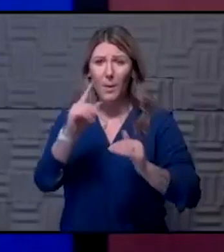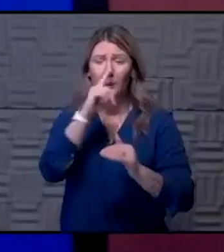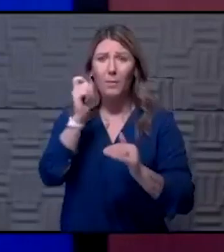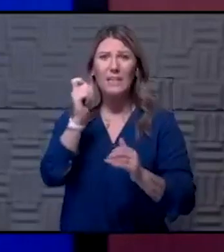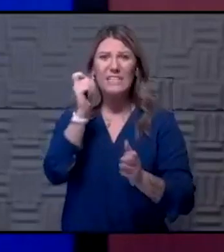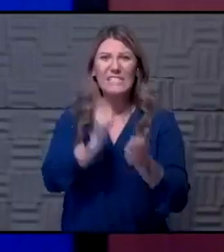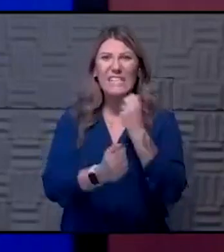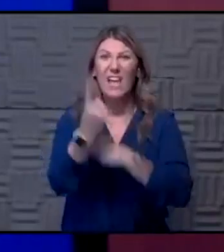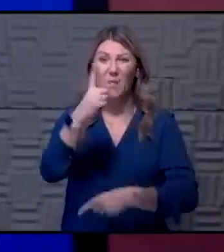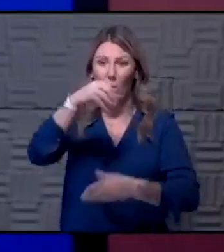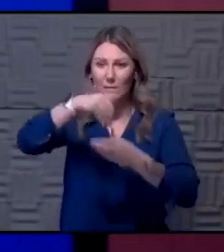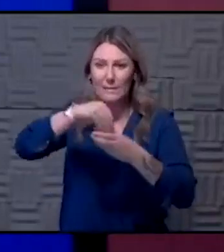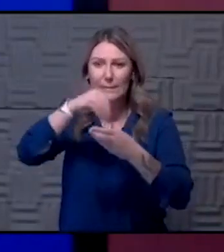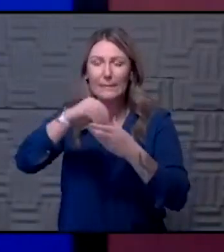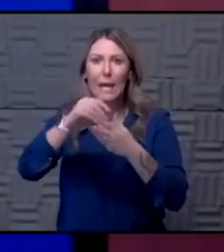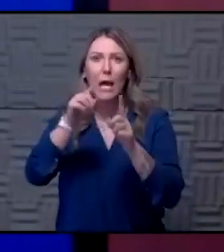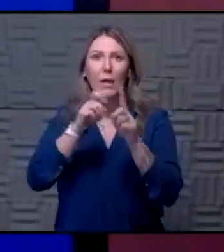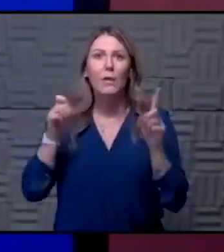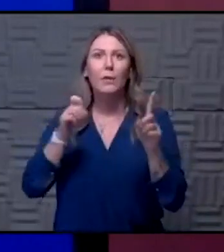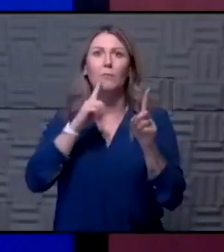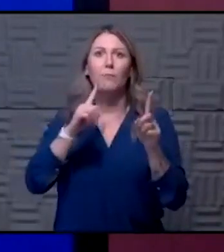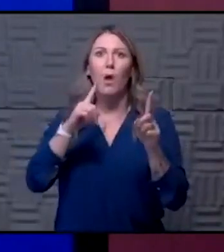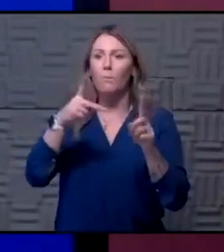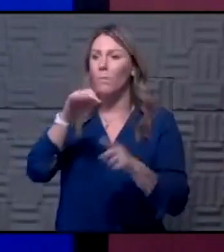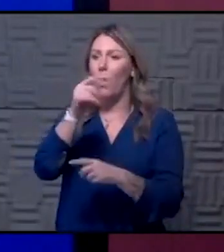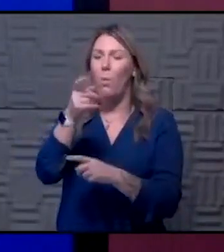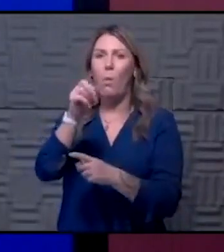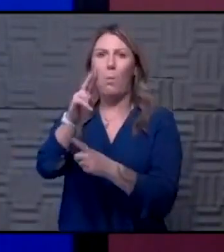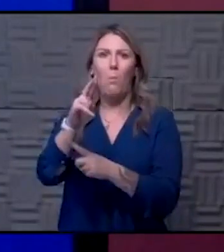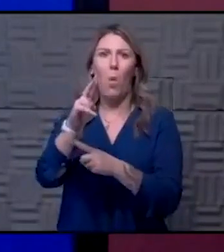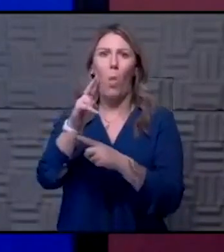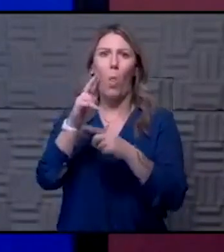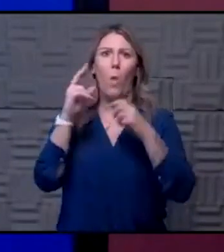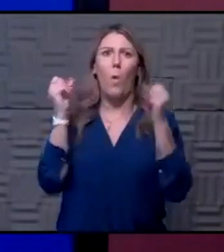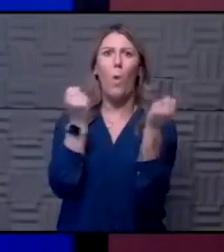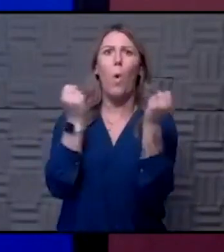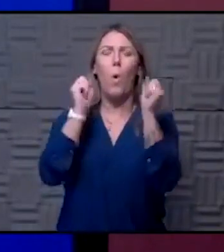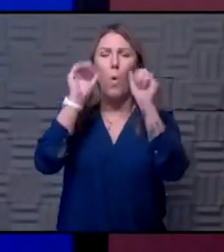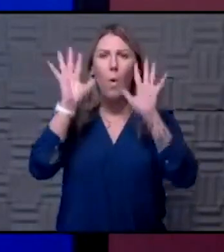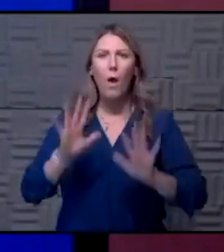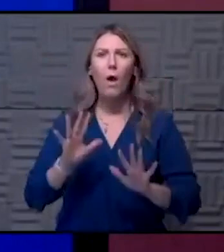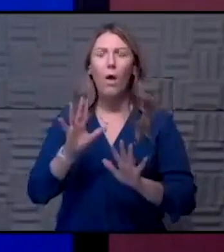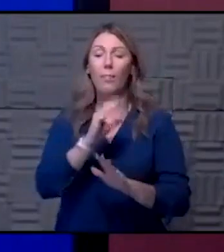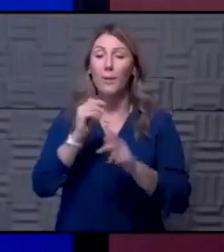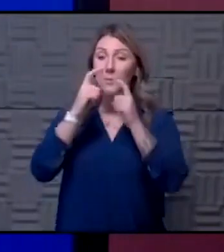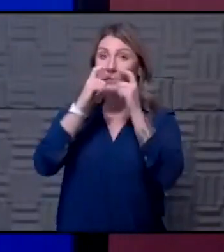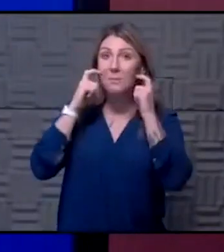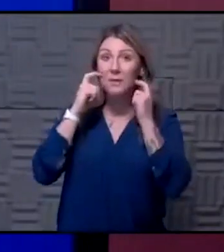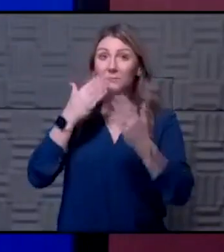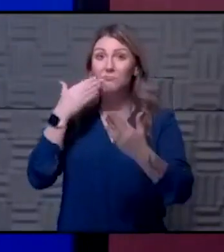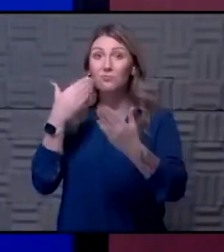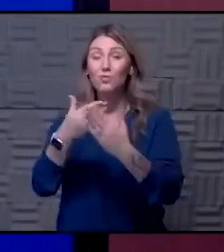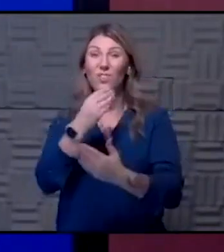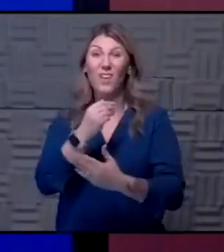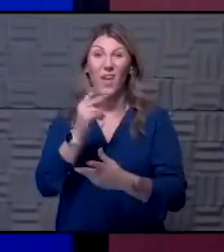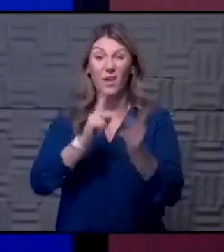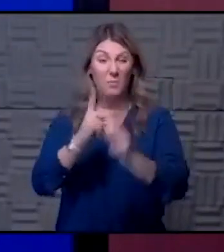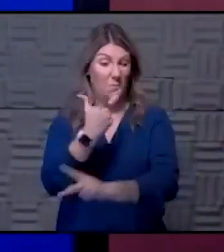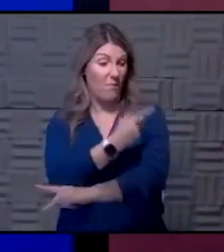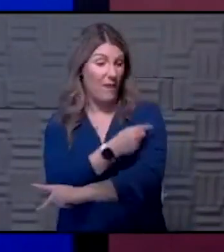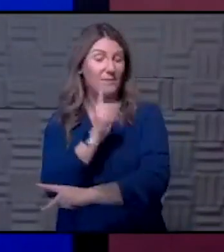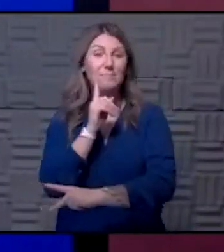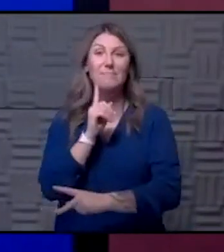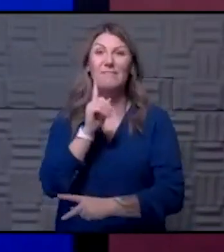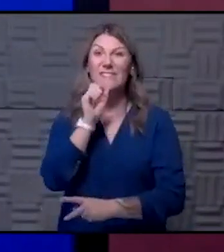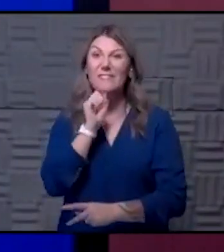polar vortex, and also by masking was really good. And there have been people being vaccinated, and the 65 and older crowd